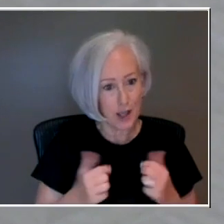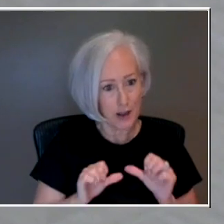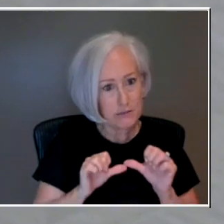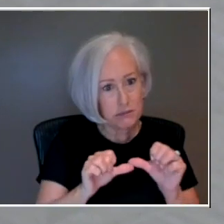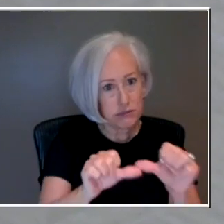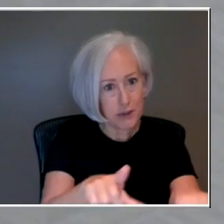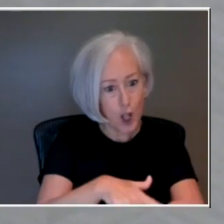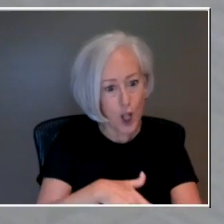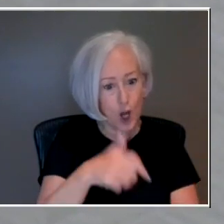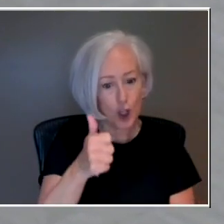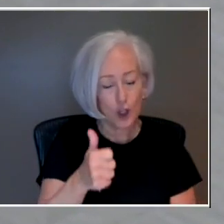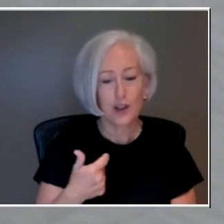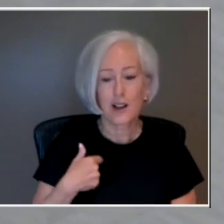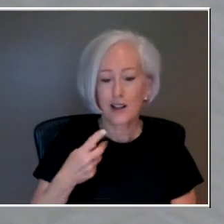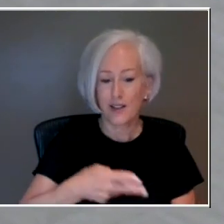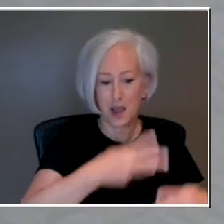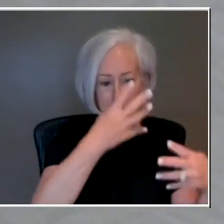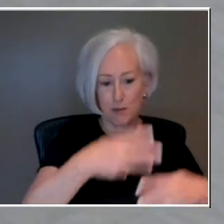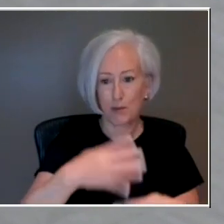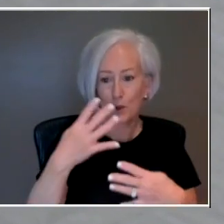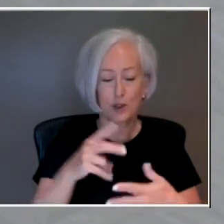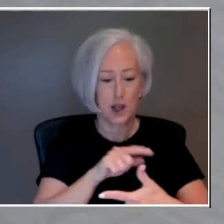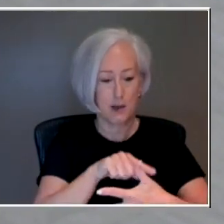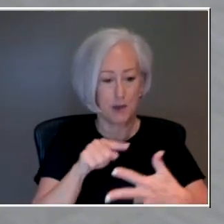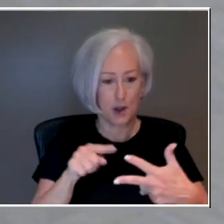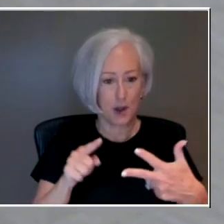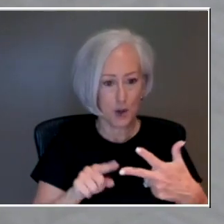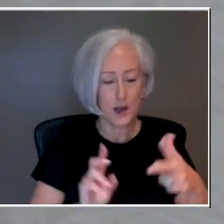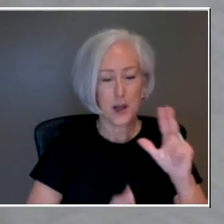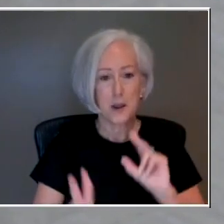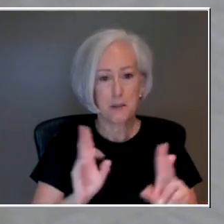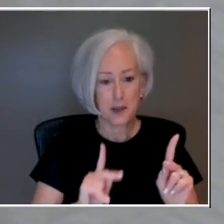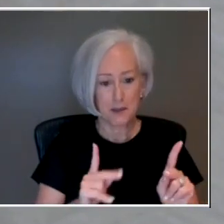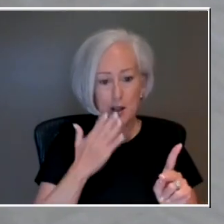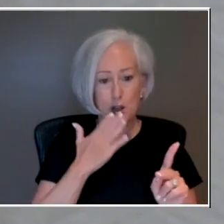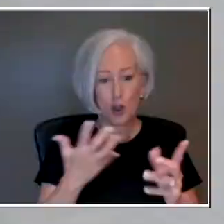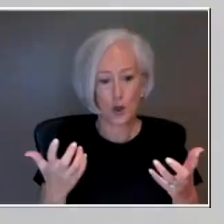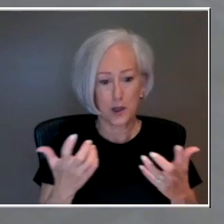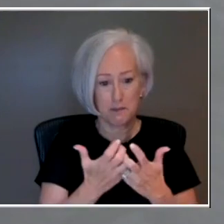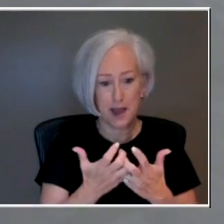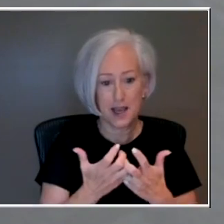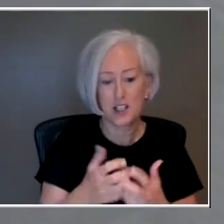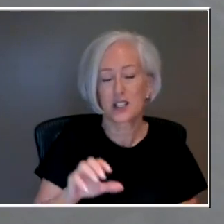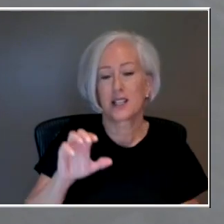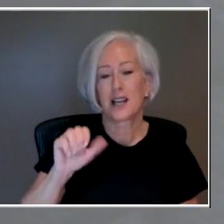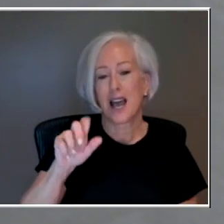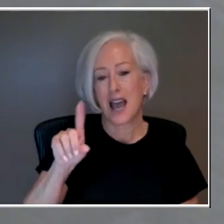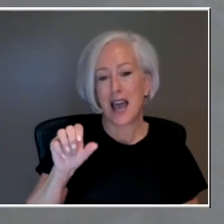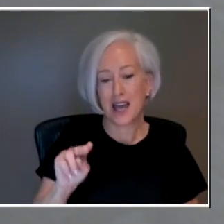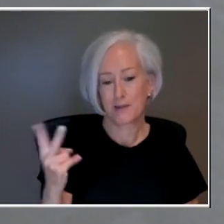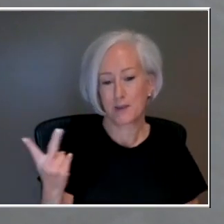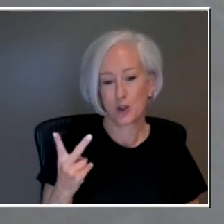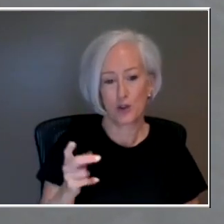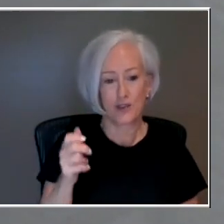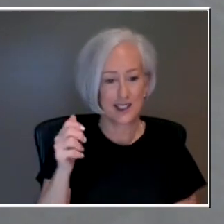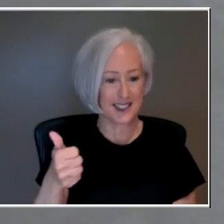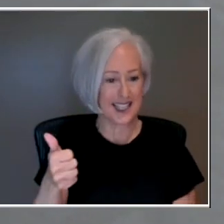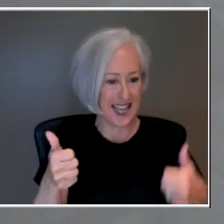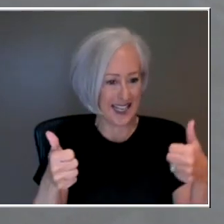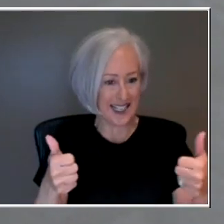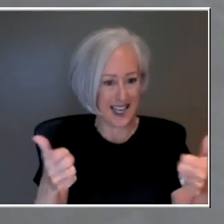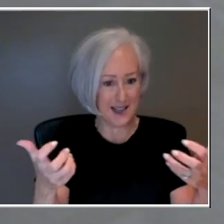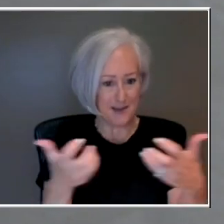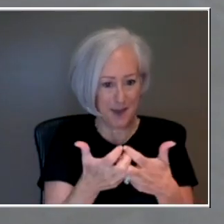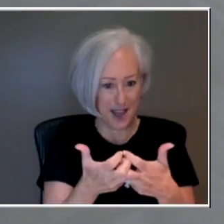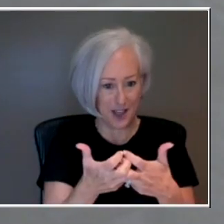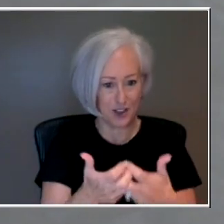3 different people that were a good match, but Adam and I were the only 10-10. Honestly, for me, it was a no-brainer. I'm a fireman. That's